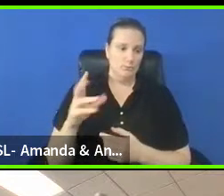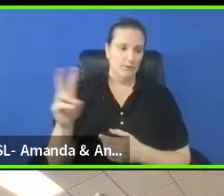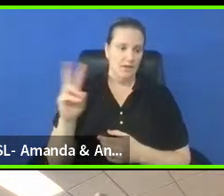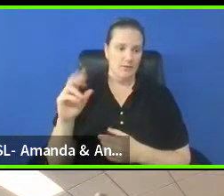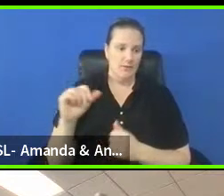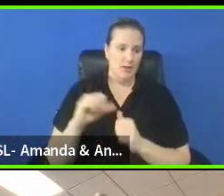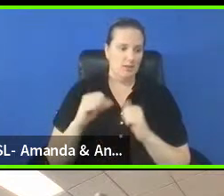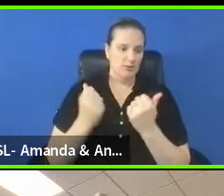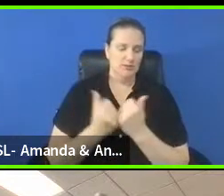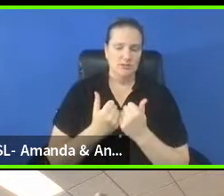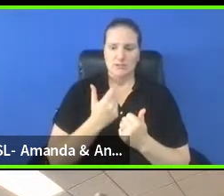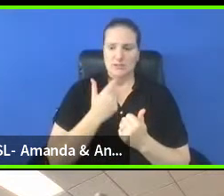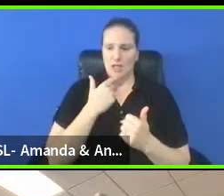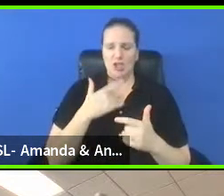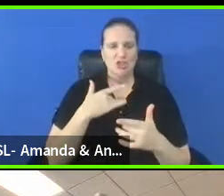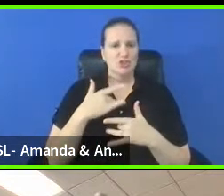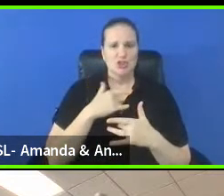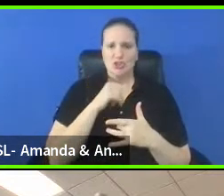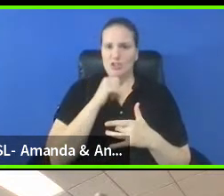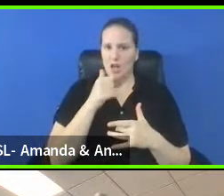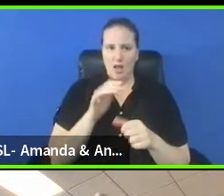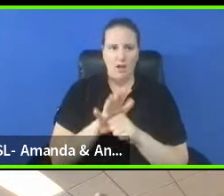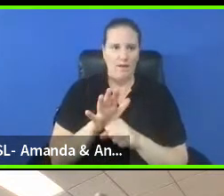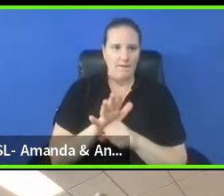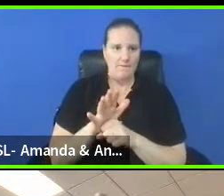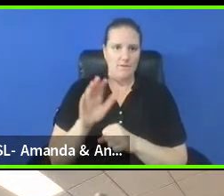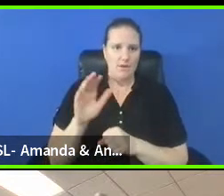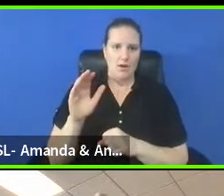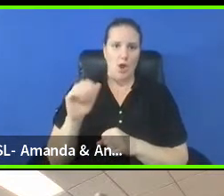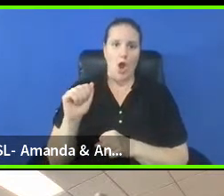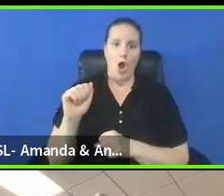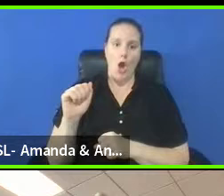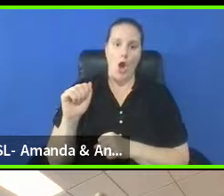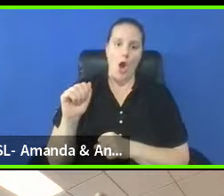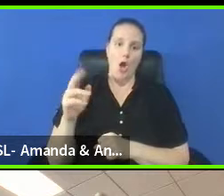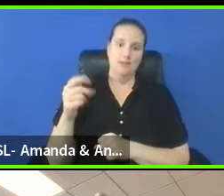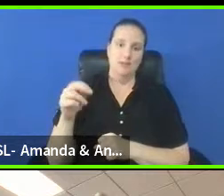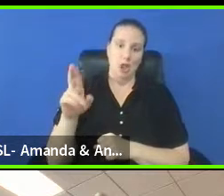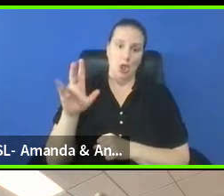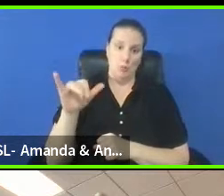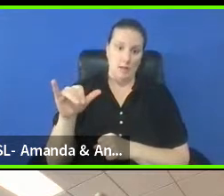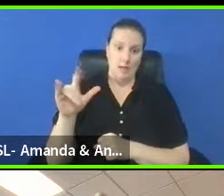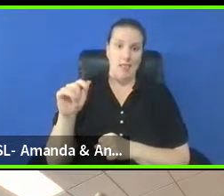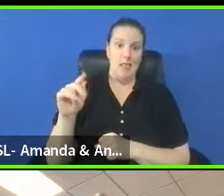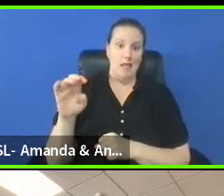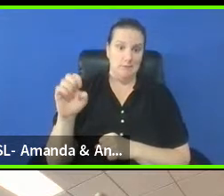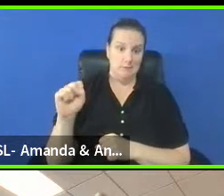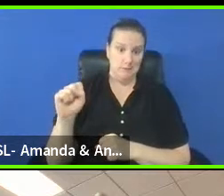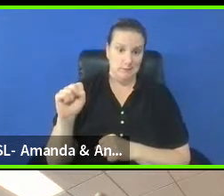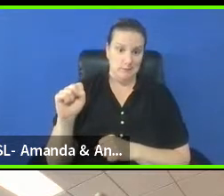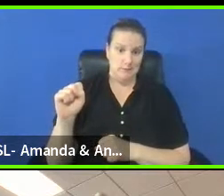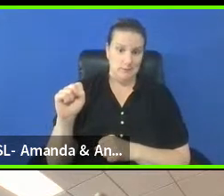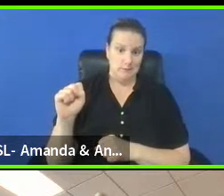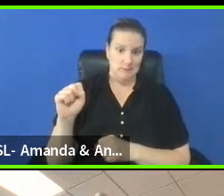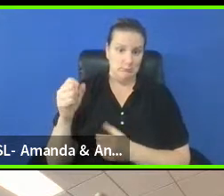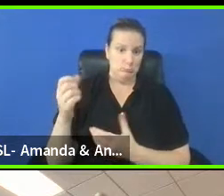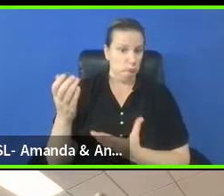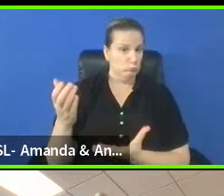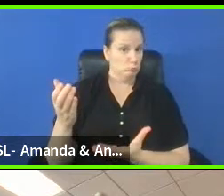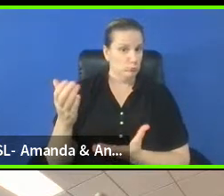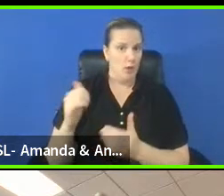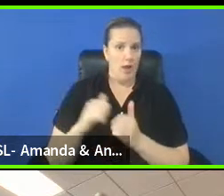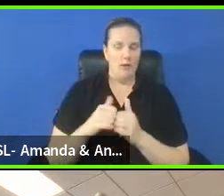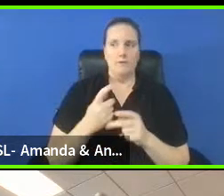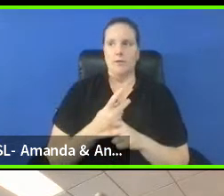agencies basically was concerned about not having enough auxiliary lanes and so forth. So I guess, how is that being sorted in terms